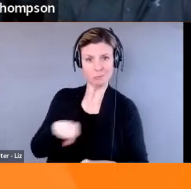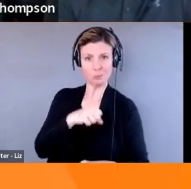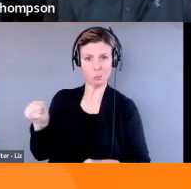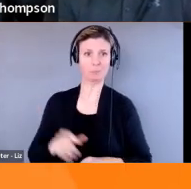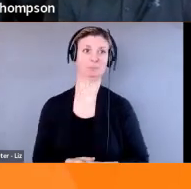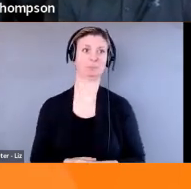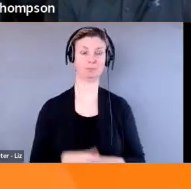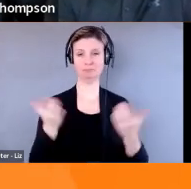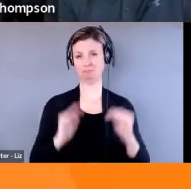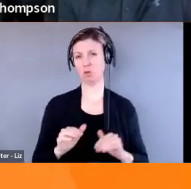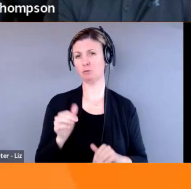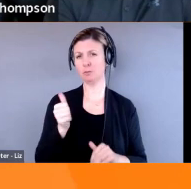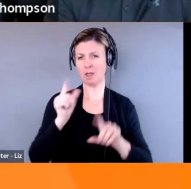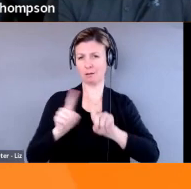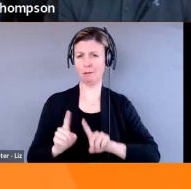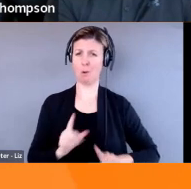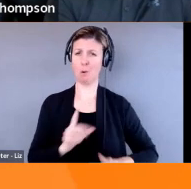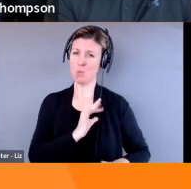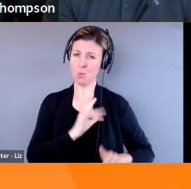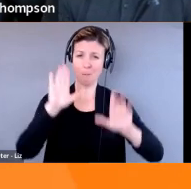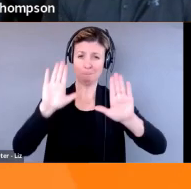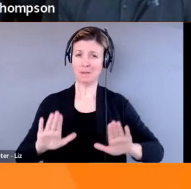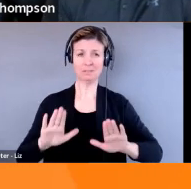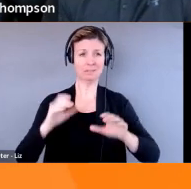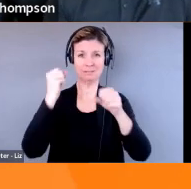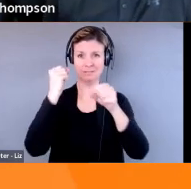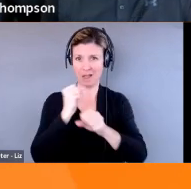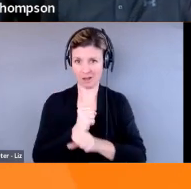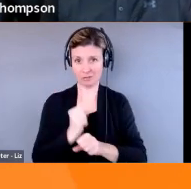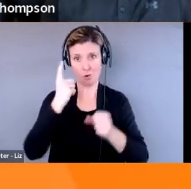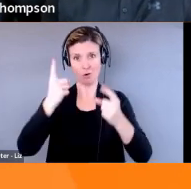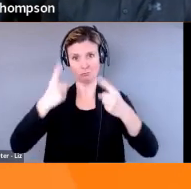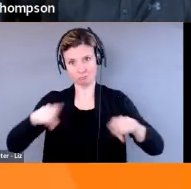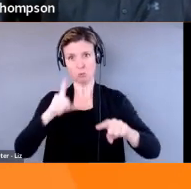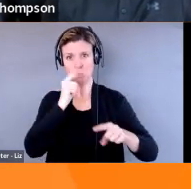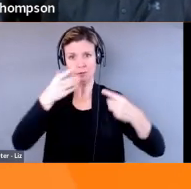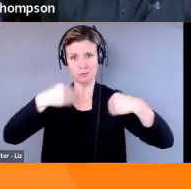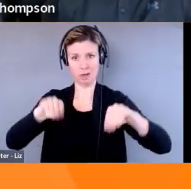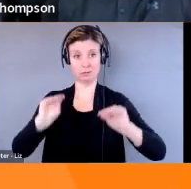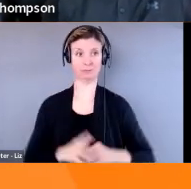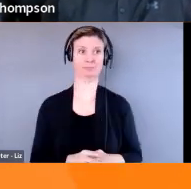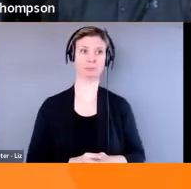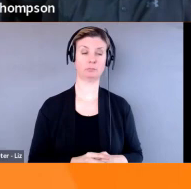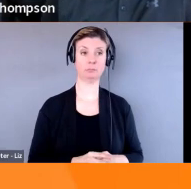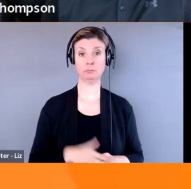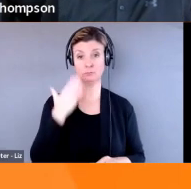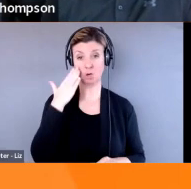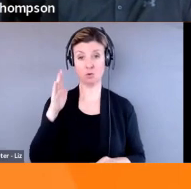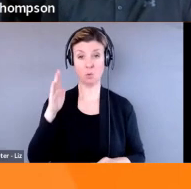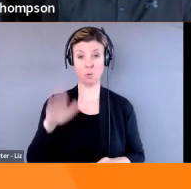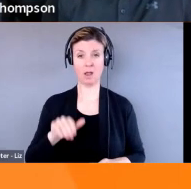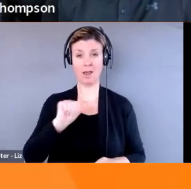sellers within Amazon. And it's quite interesting where we talk about e-commerce. Amazon owns 40%